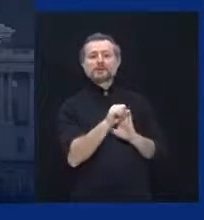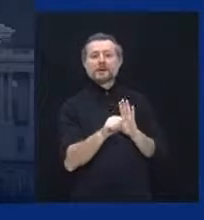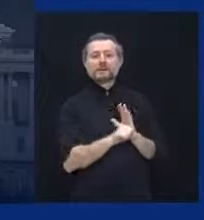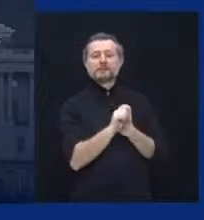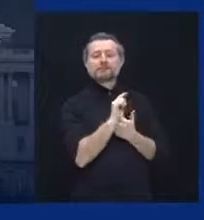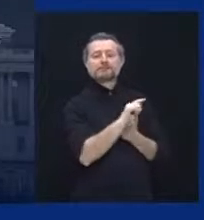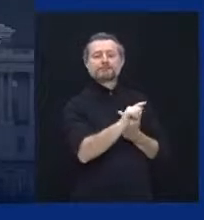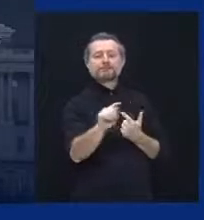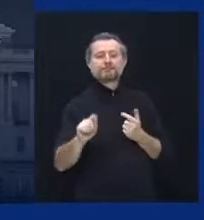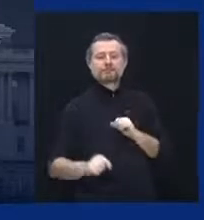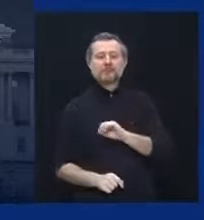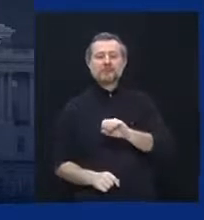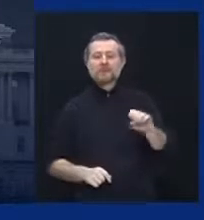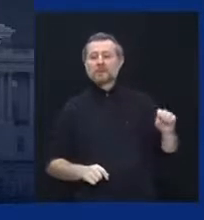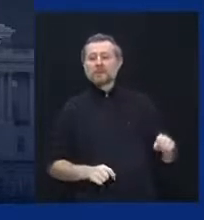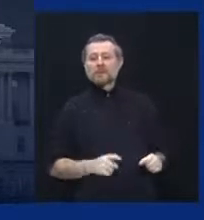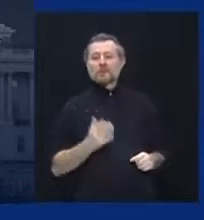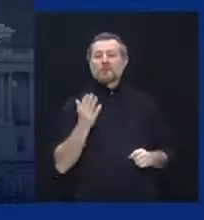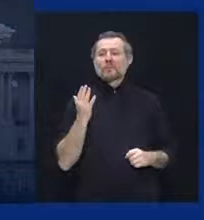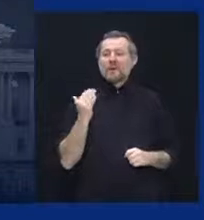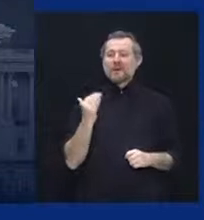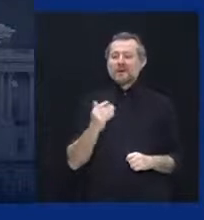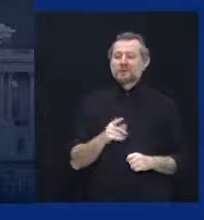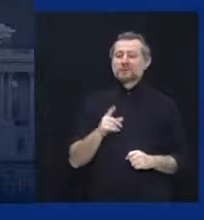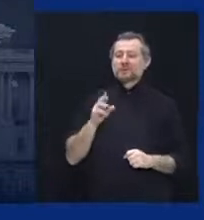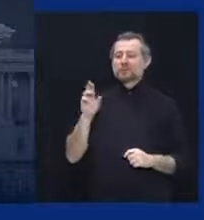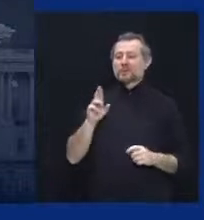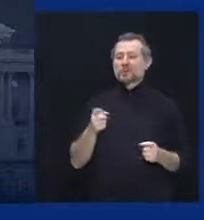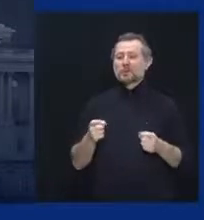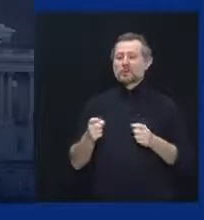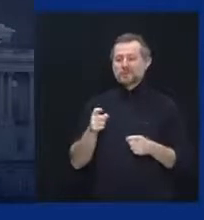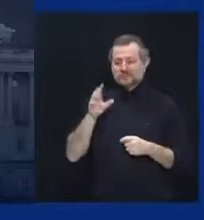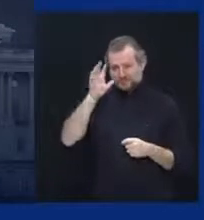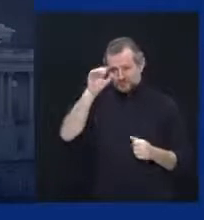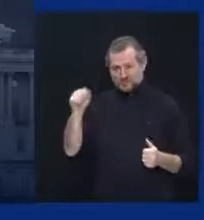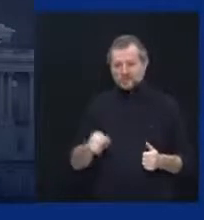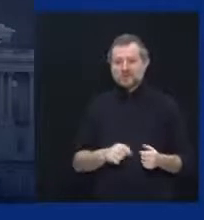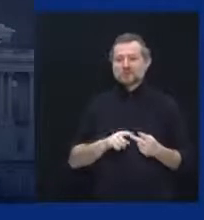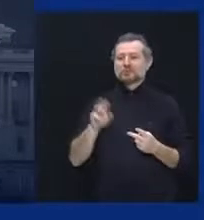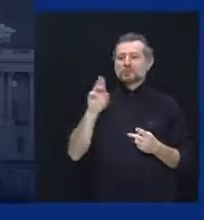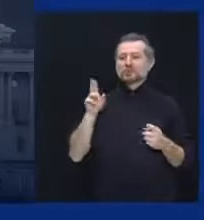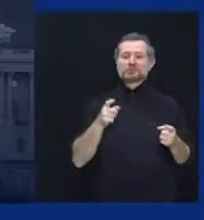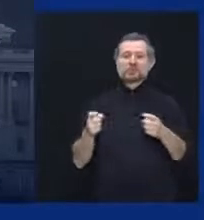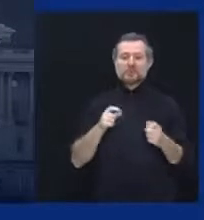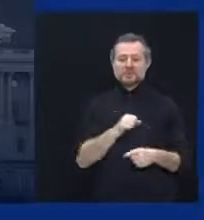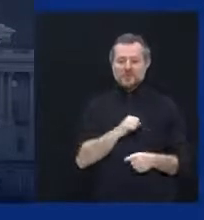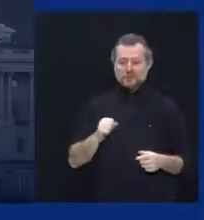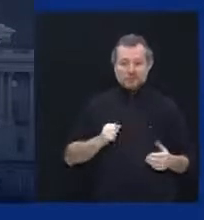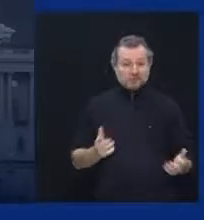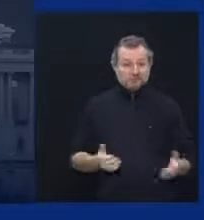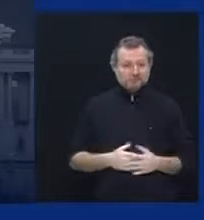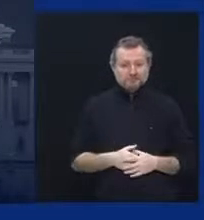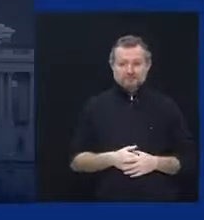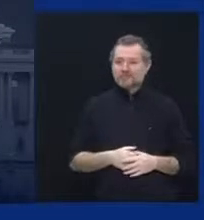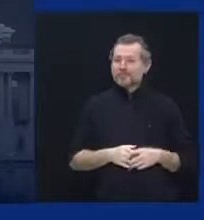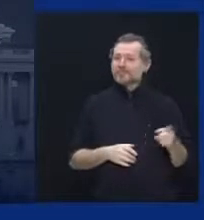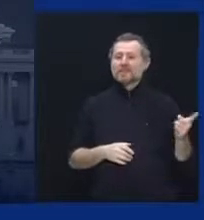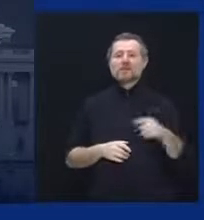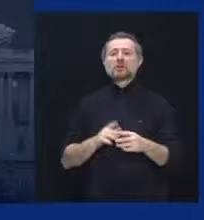they had Republican control. And their theory was, if you can do it, do